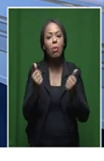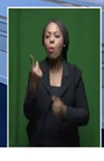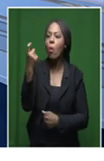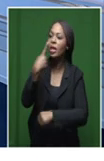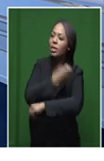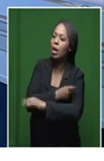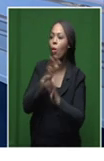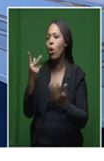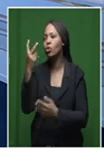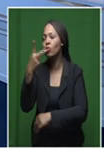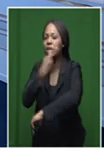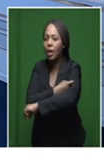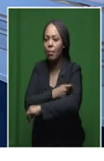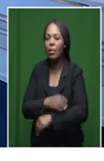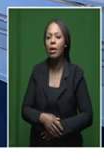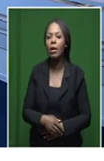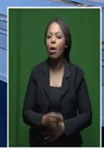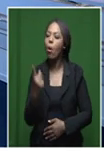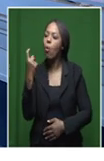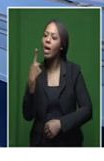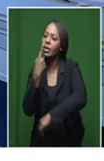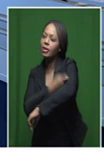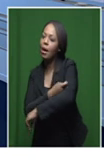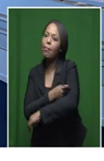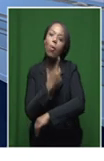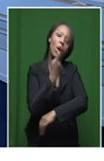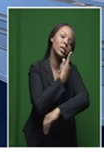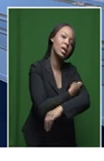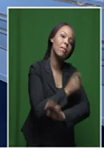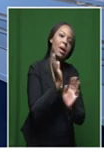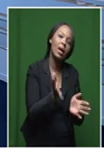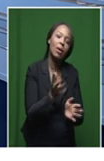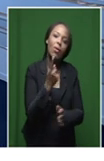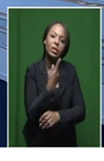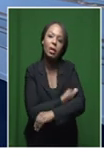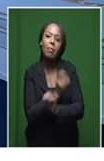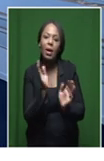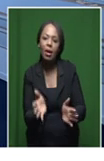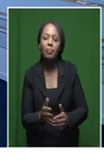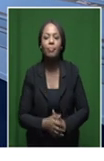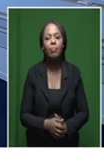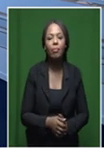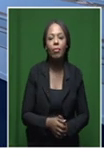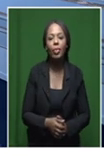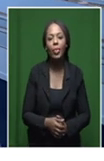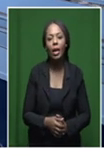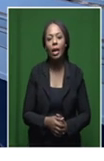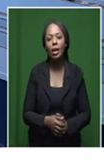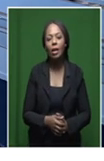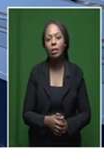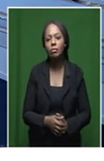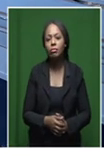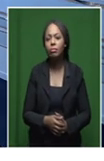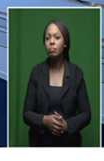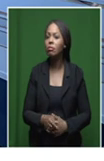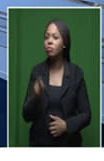jab? I got to 1 jab. What is that? Okay, so have you gone out and actively trying